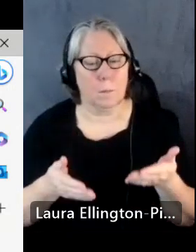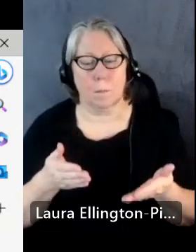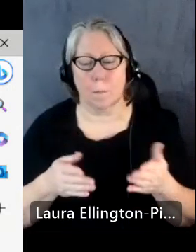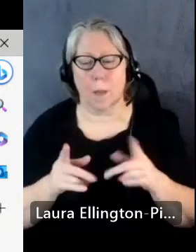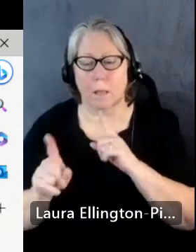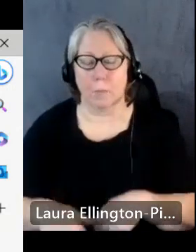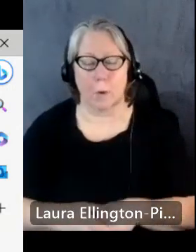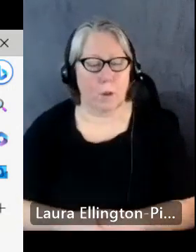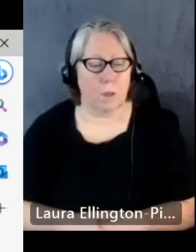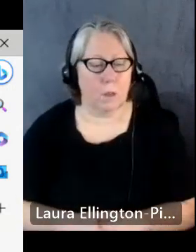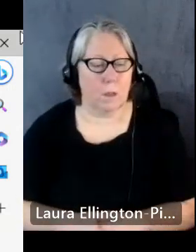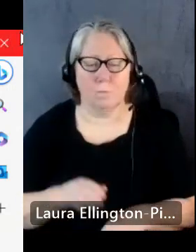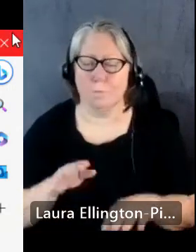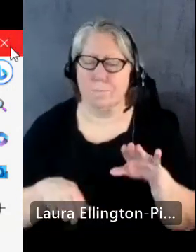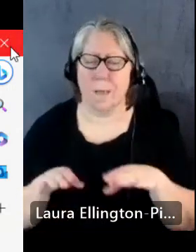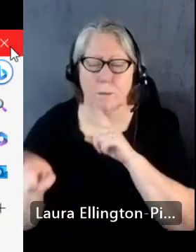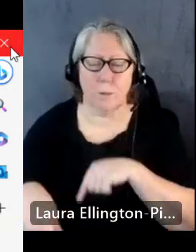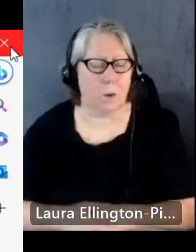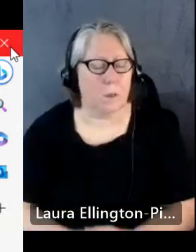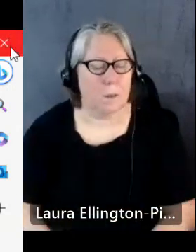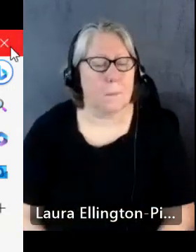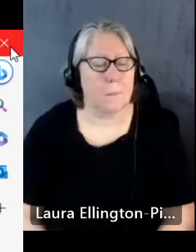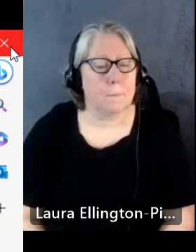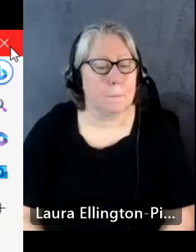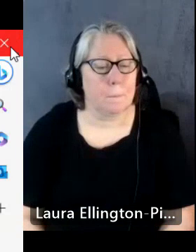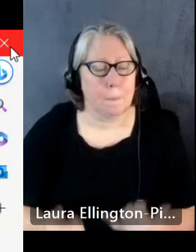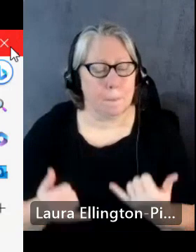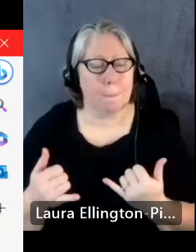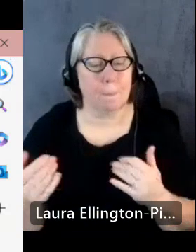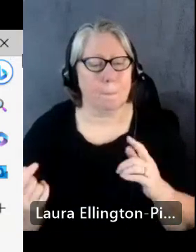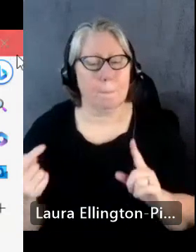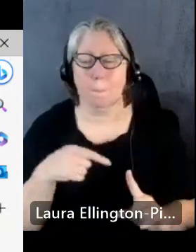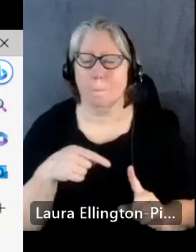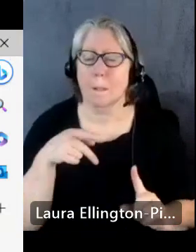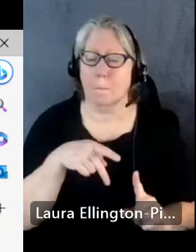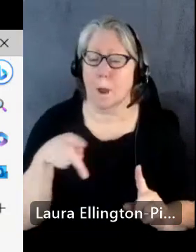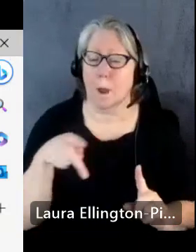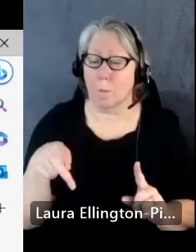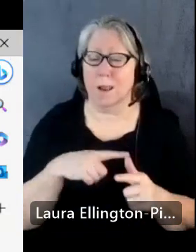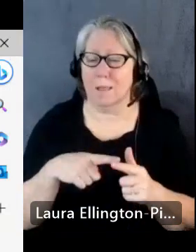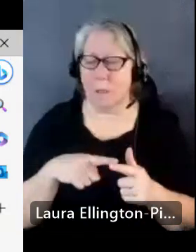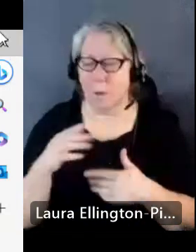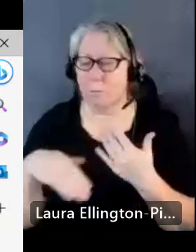All right, give me 1 second. We'll go back to the PowerPoint and finish up.